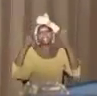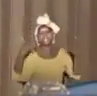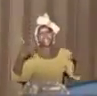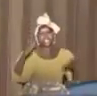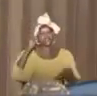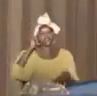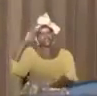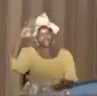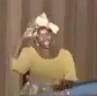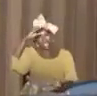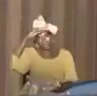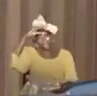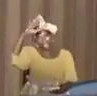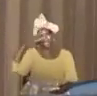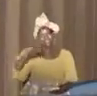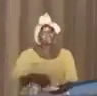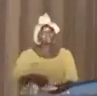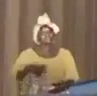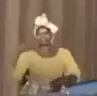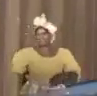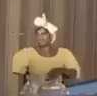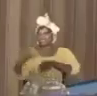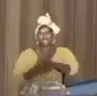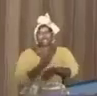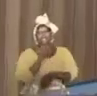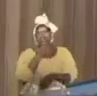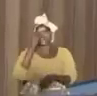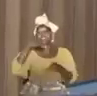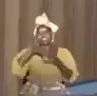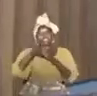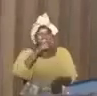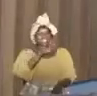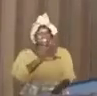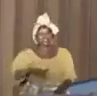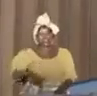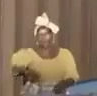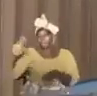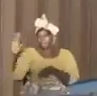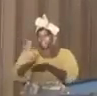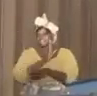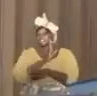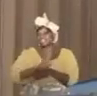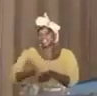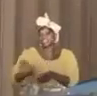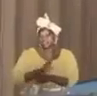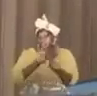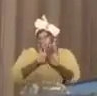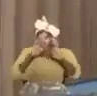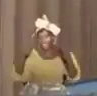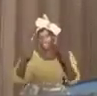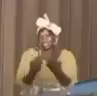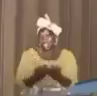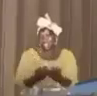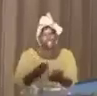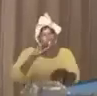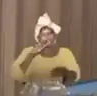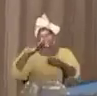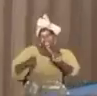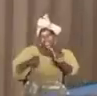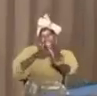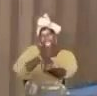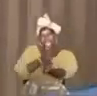in ministry, champions in the kingdom, in business, in family, behind all